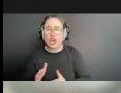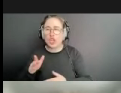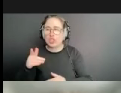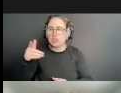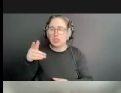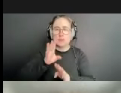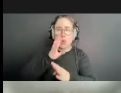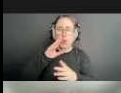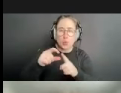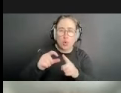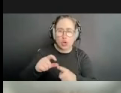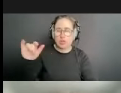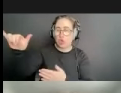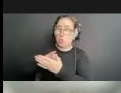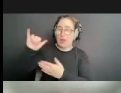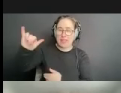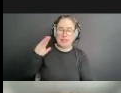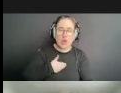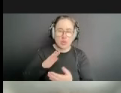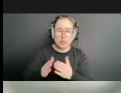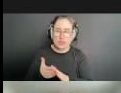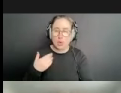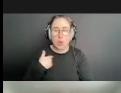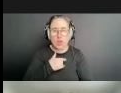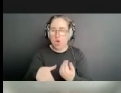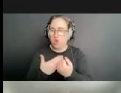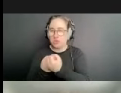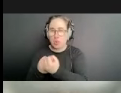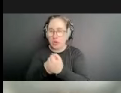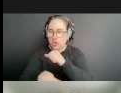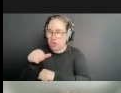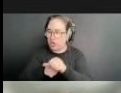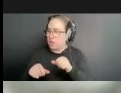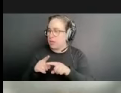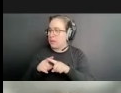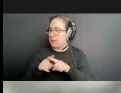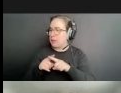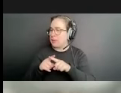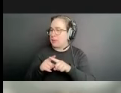That's, in New York, was our community. You know, we all supported one another.